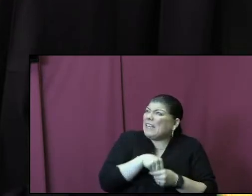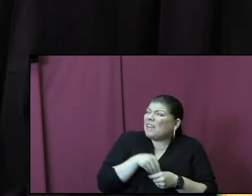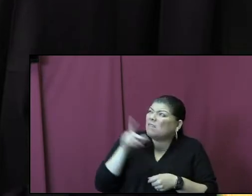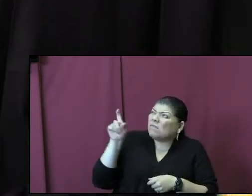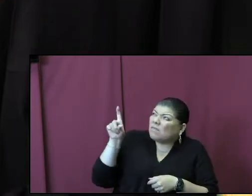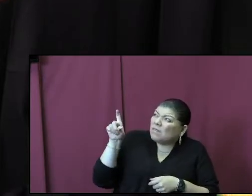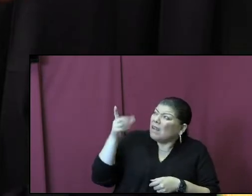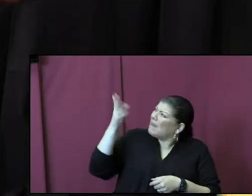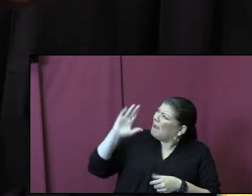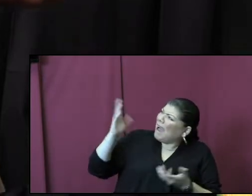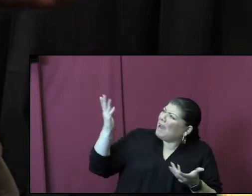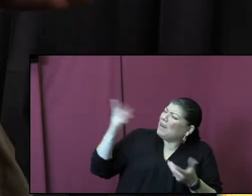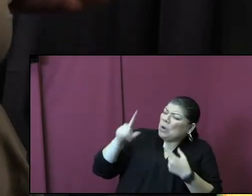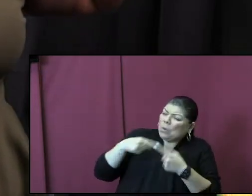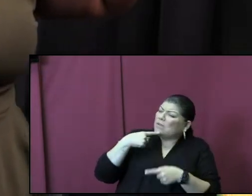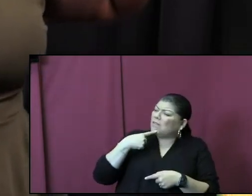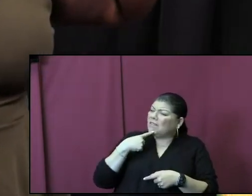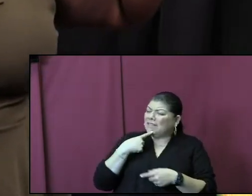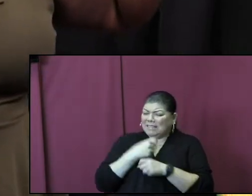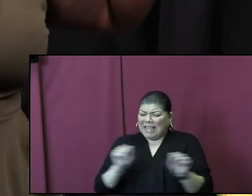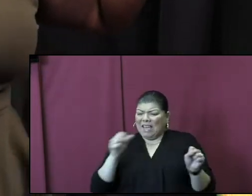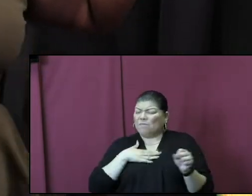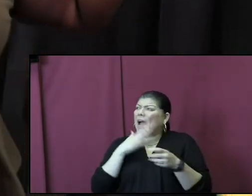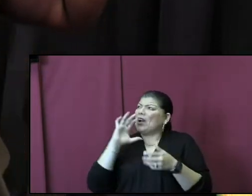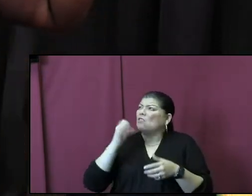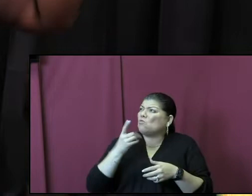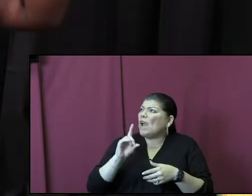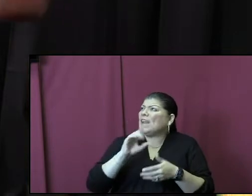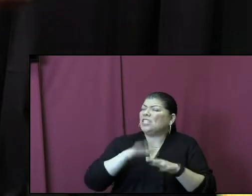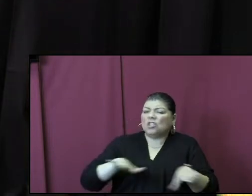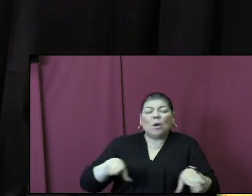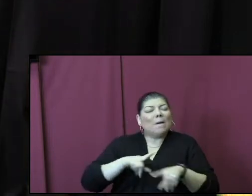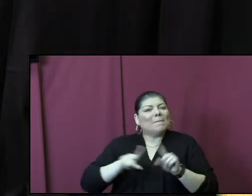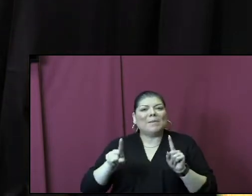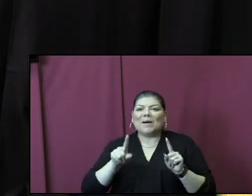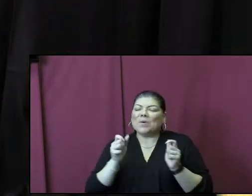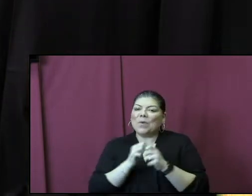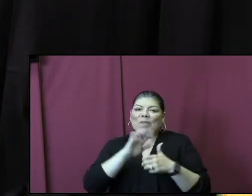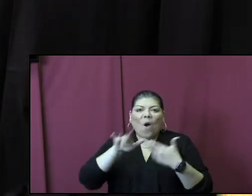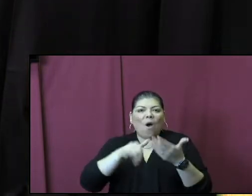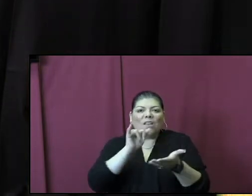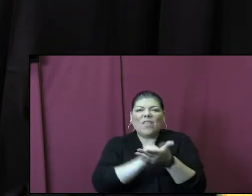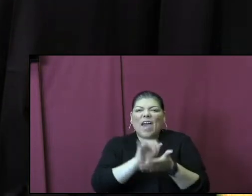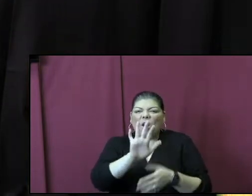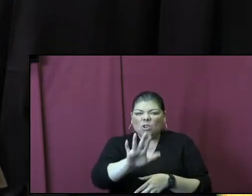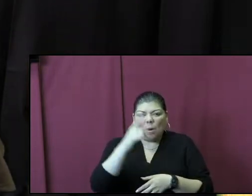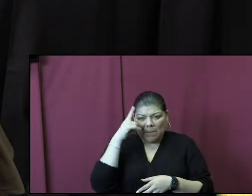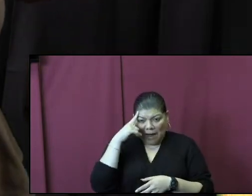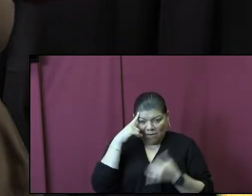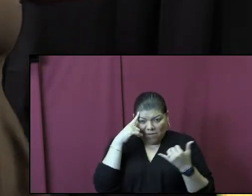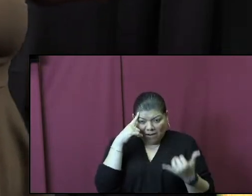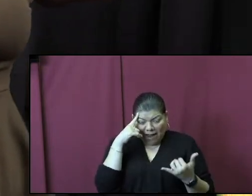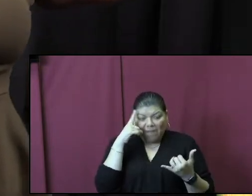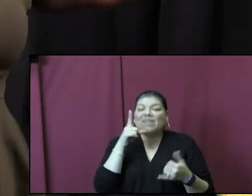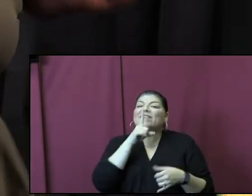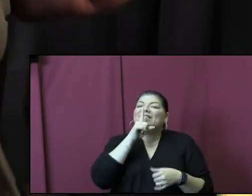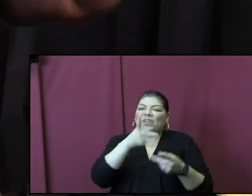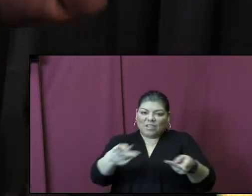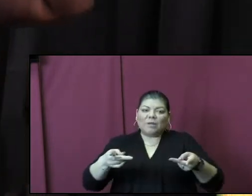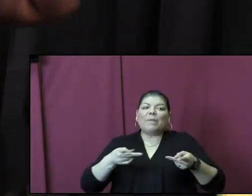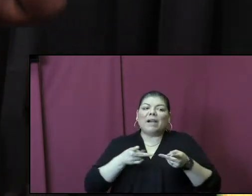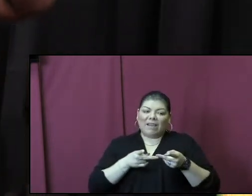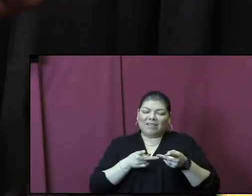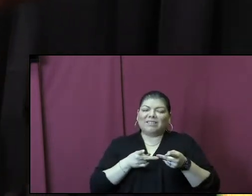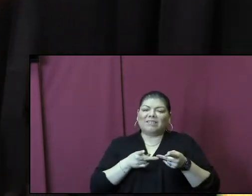in? God, when are you going to save my grandchildren? But even with all of that on your mind, there is a